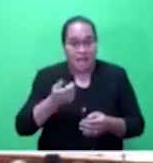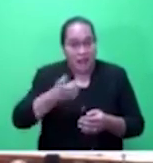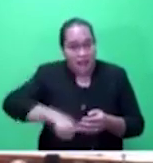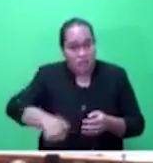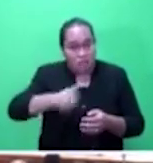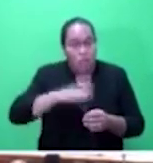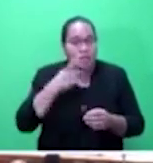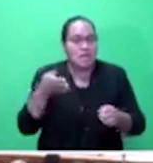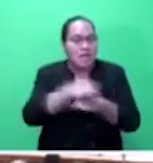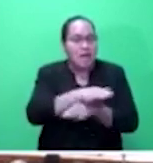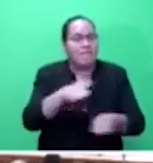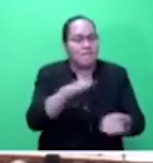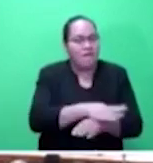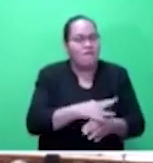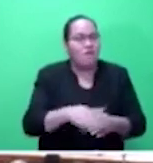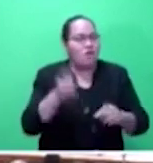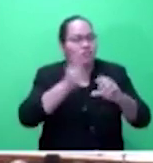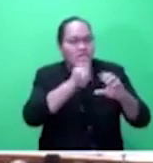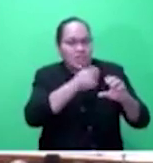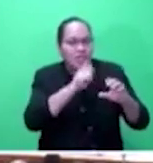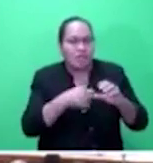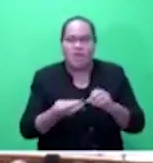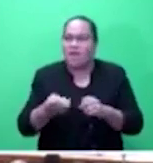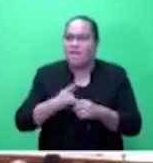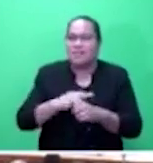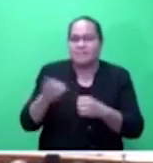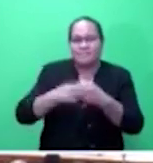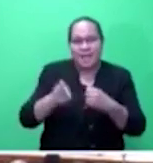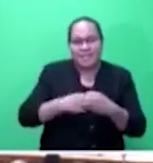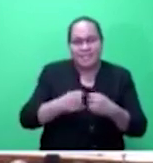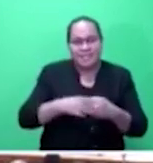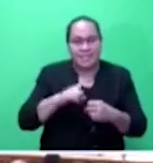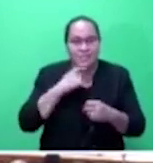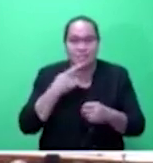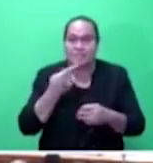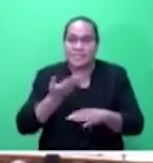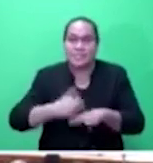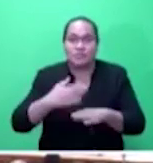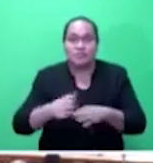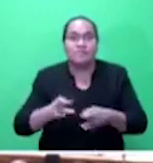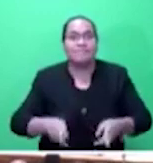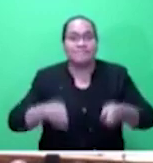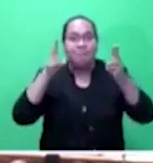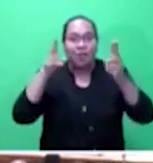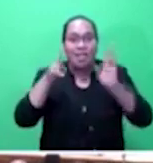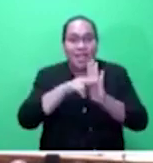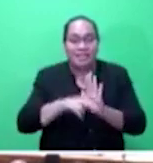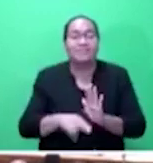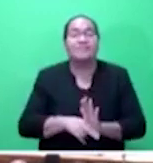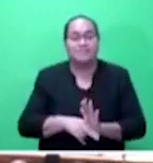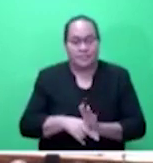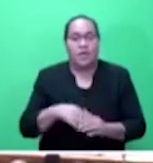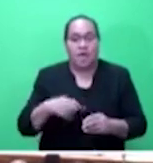cover construction, renovation, refurbishment and extension of new and existing hotels. So as our